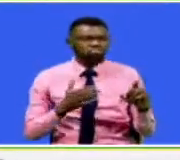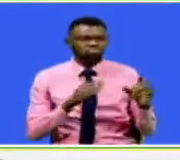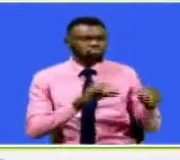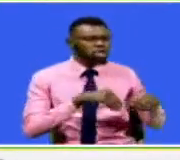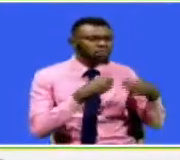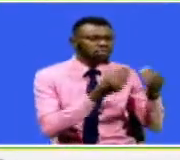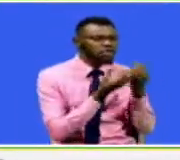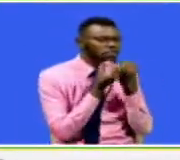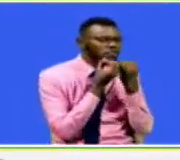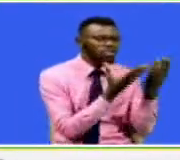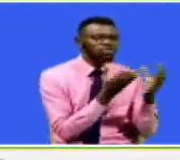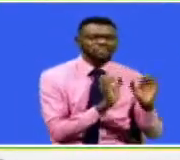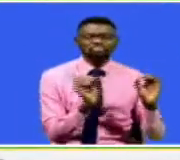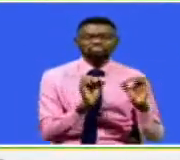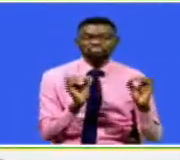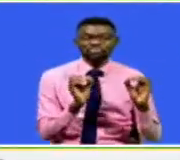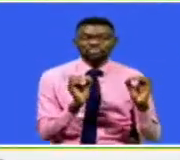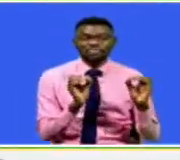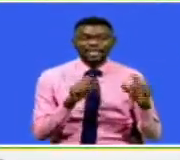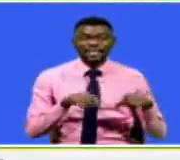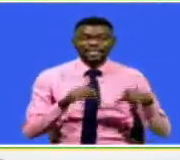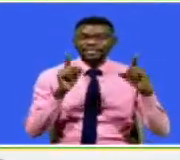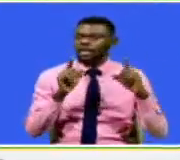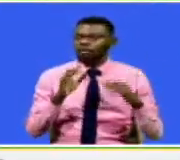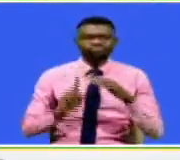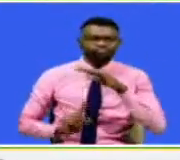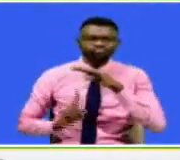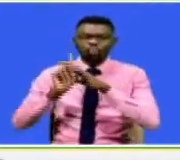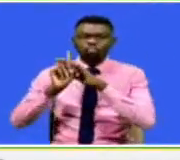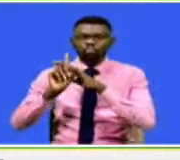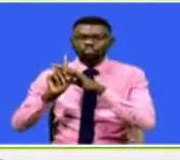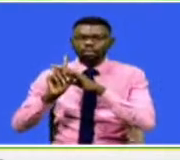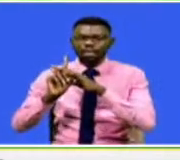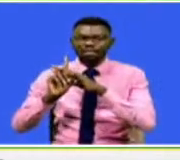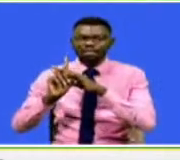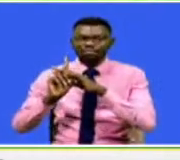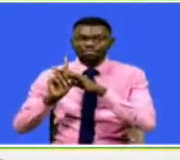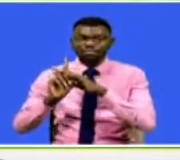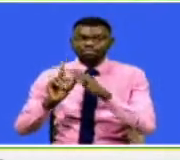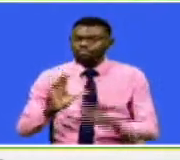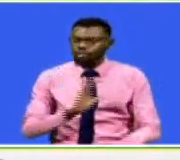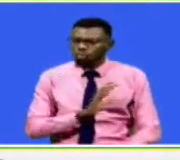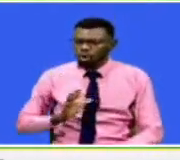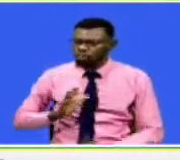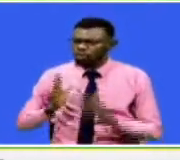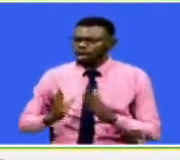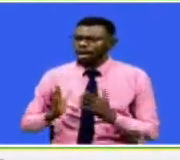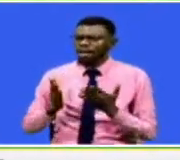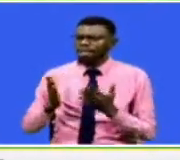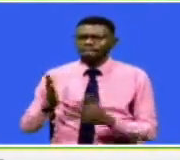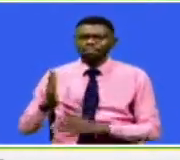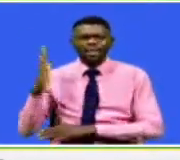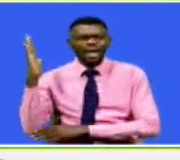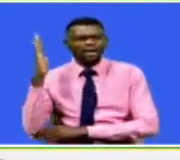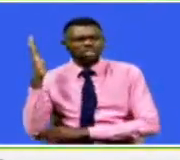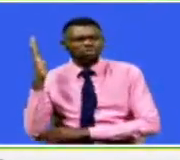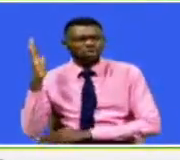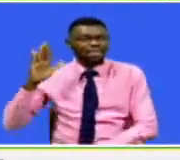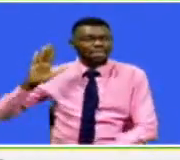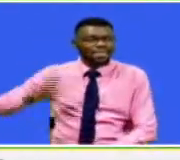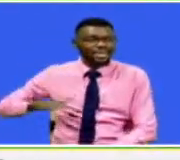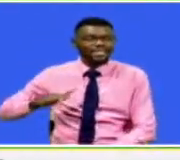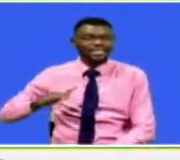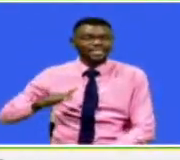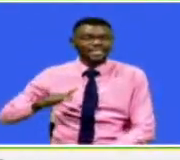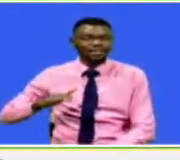that information until he suddenly appeared before the commissioners in the late afternoon to present them